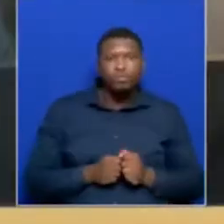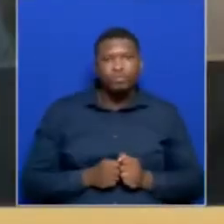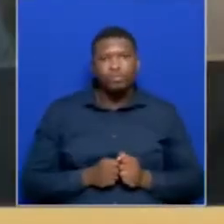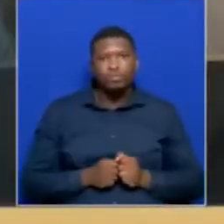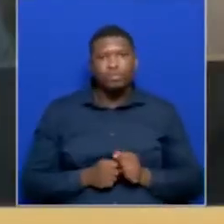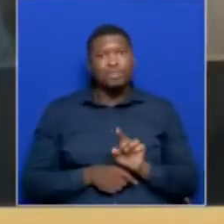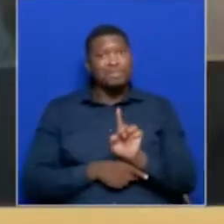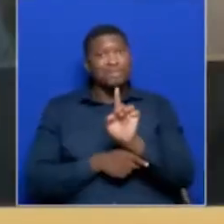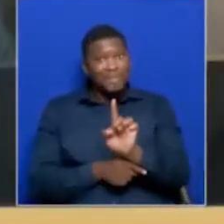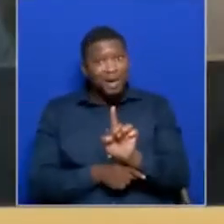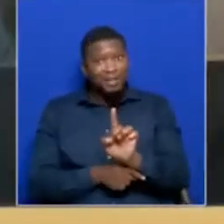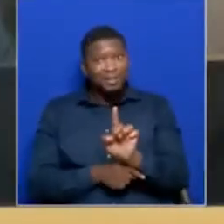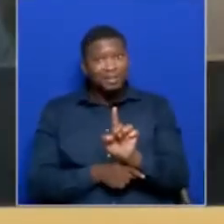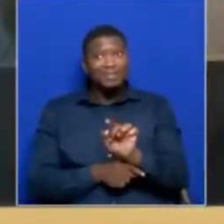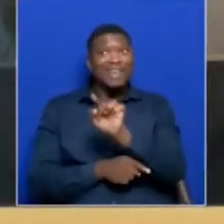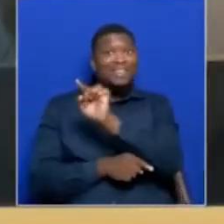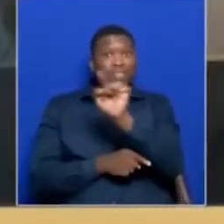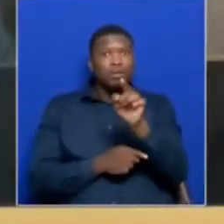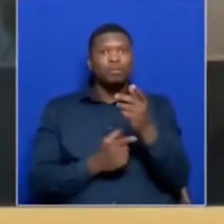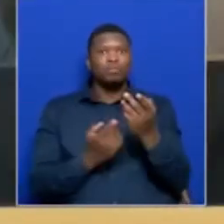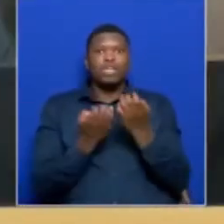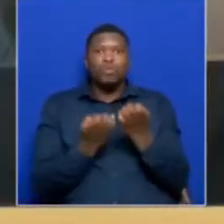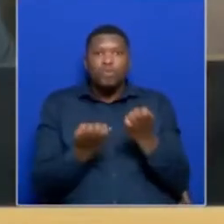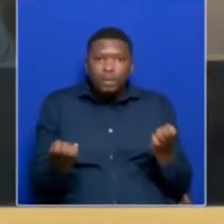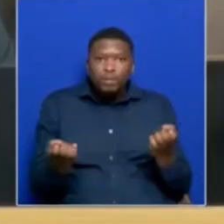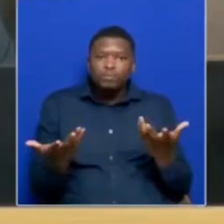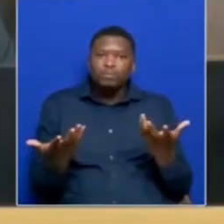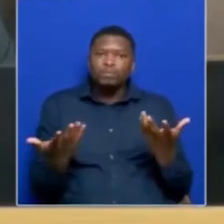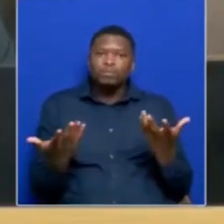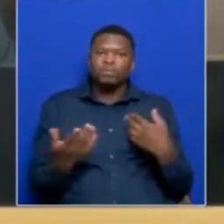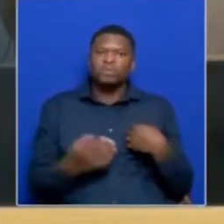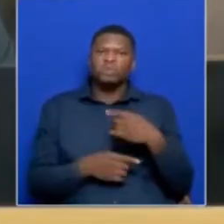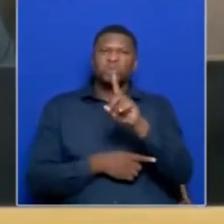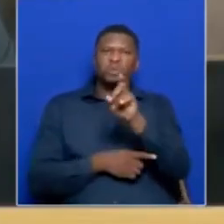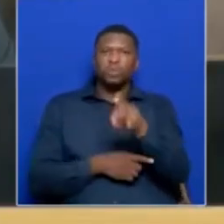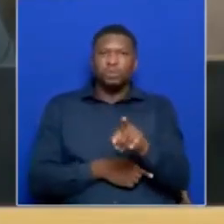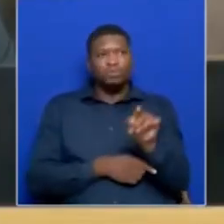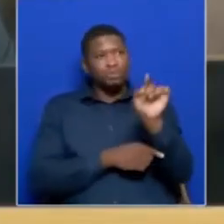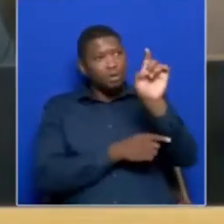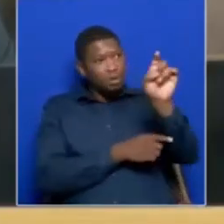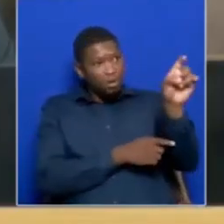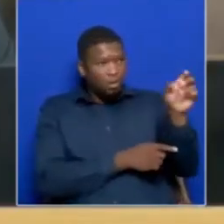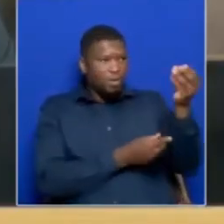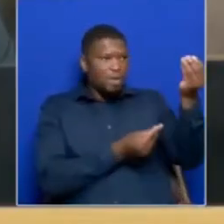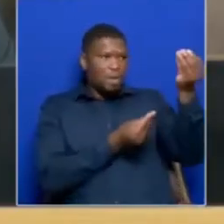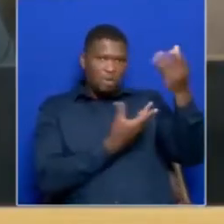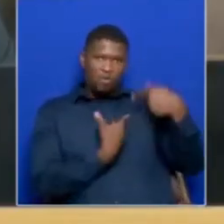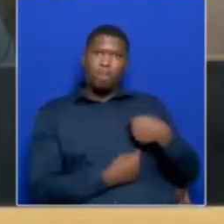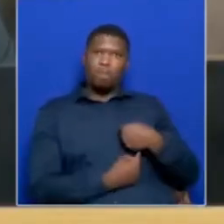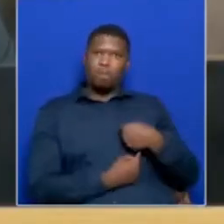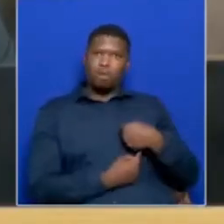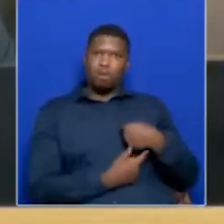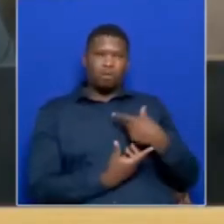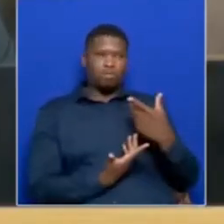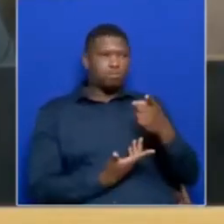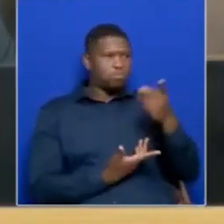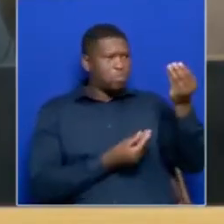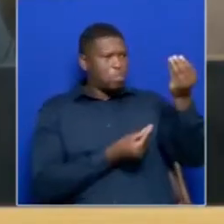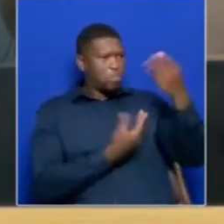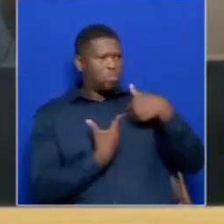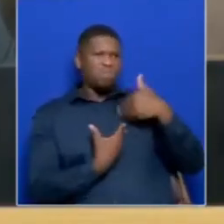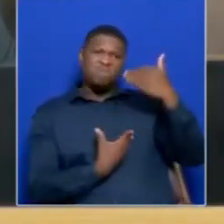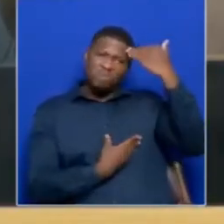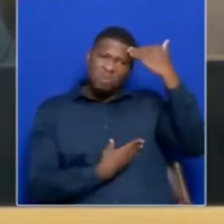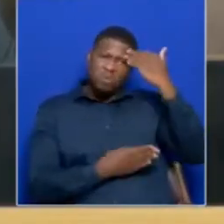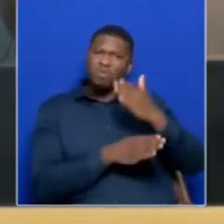equipment. how would the people that told you or informed you of the plot have known that they were going to be